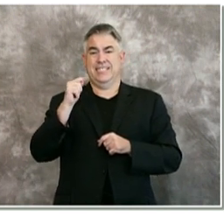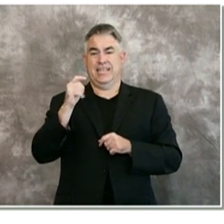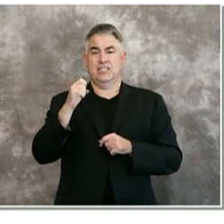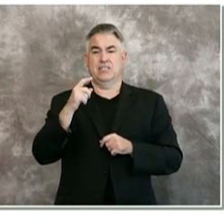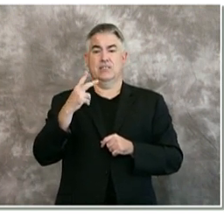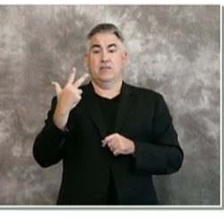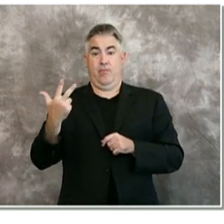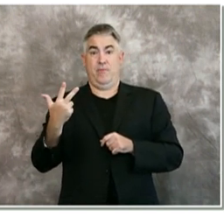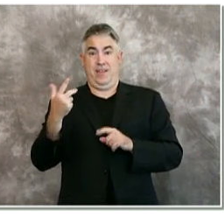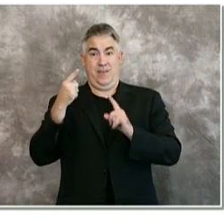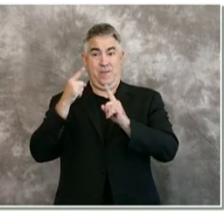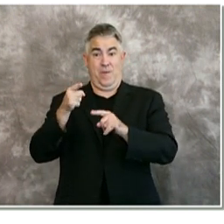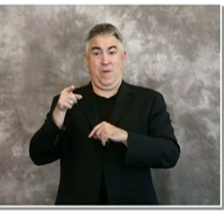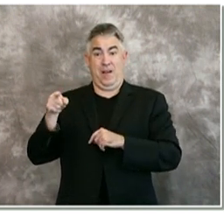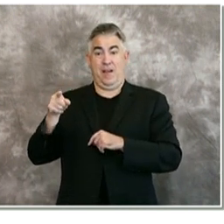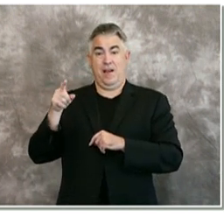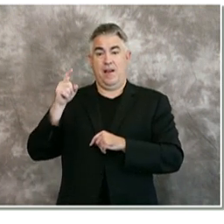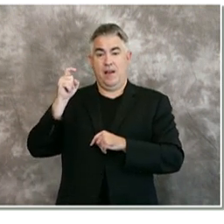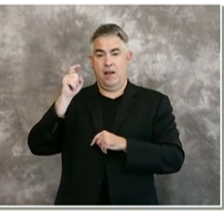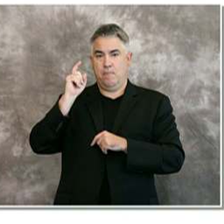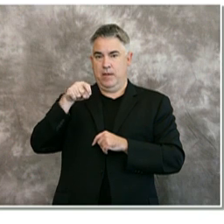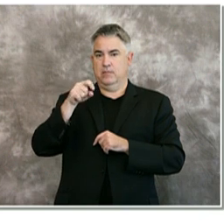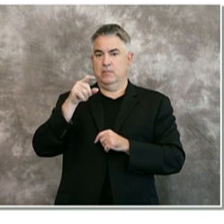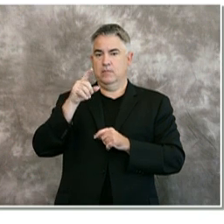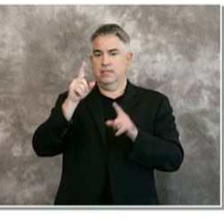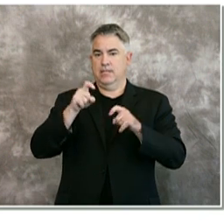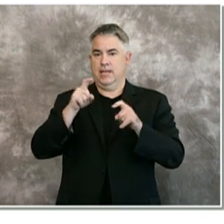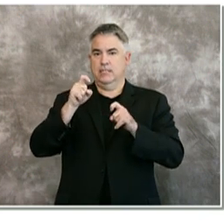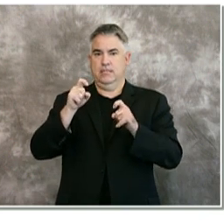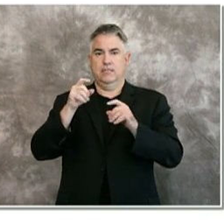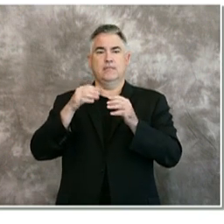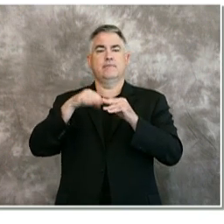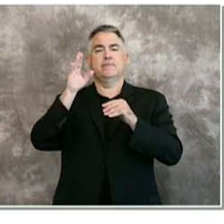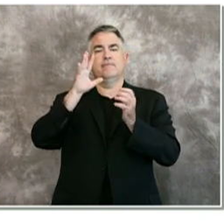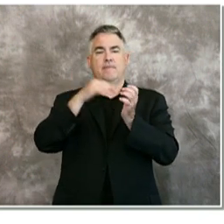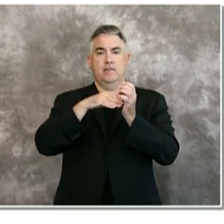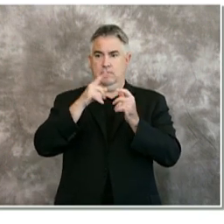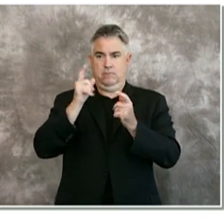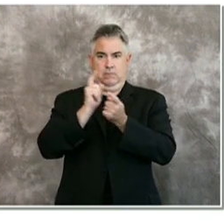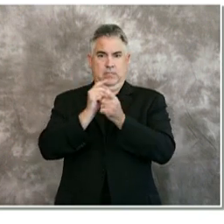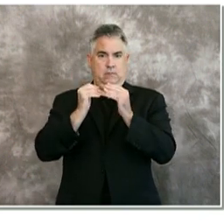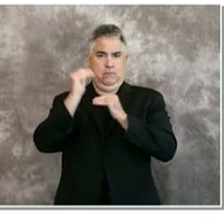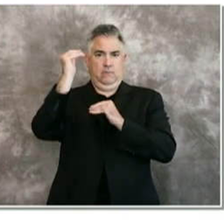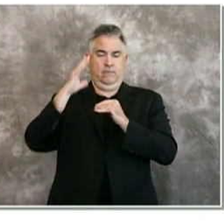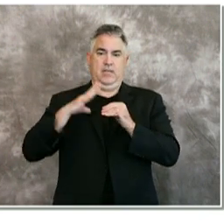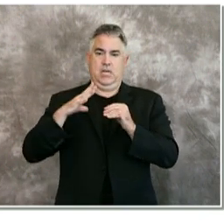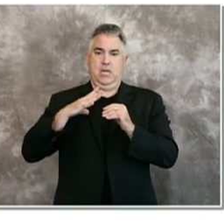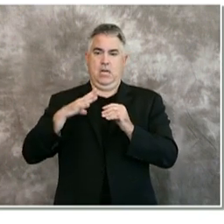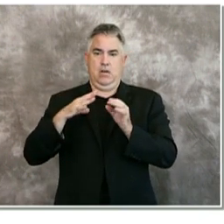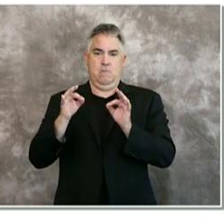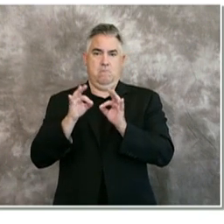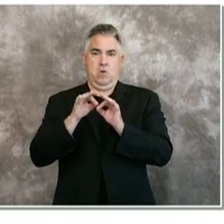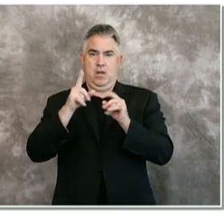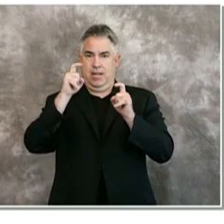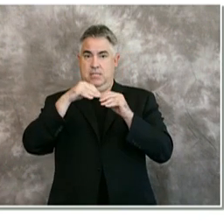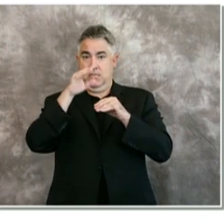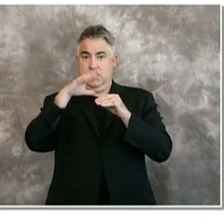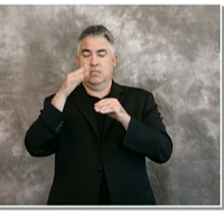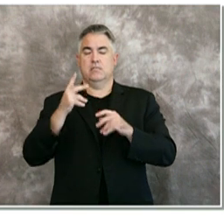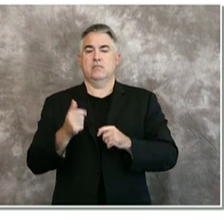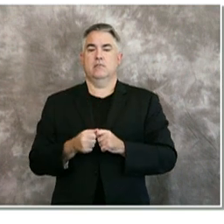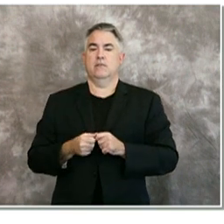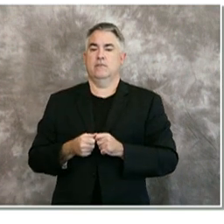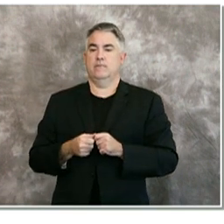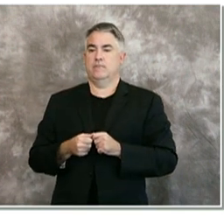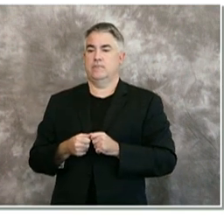tests per 1,000, and I think we are well above that even at this point. Next slide.